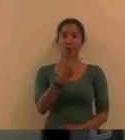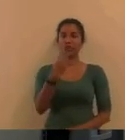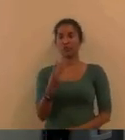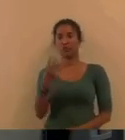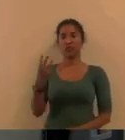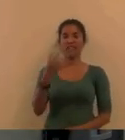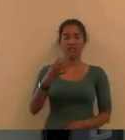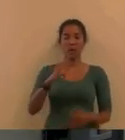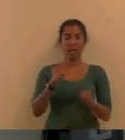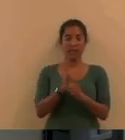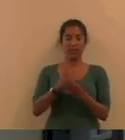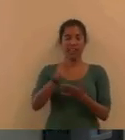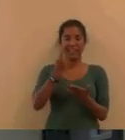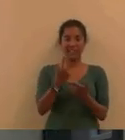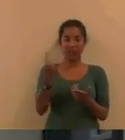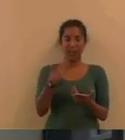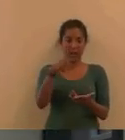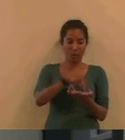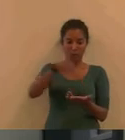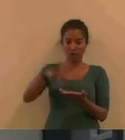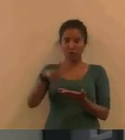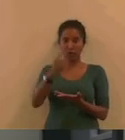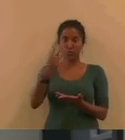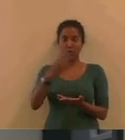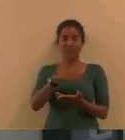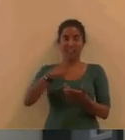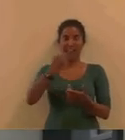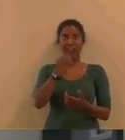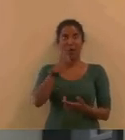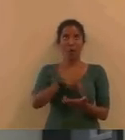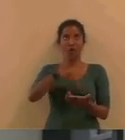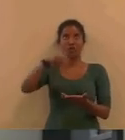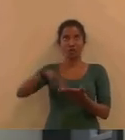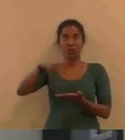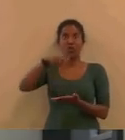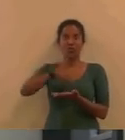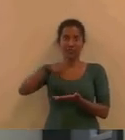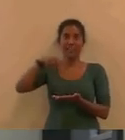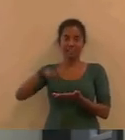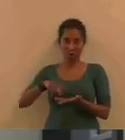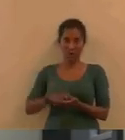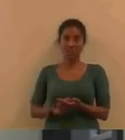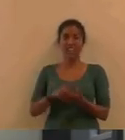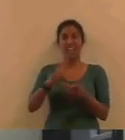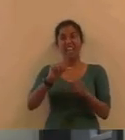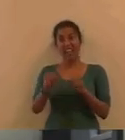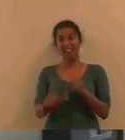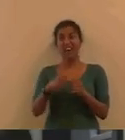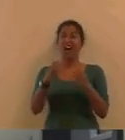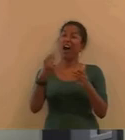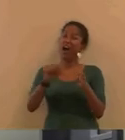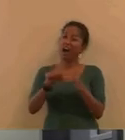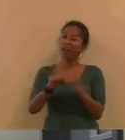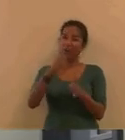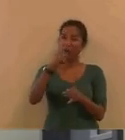count. Option number 2, which is the harder one, is up to you, is a hop over the object. So